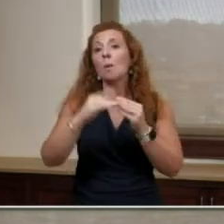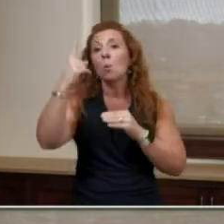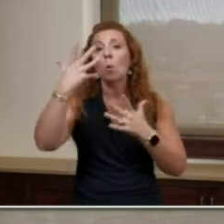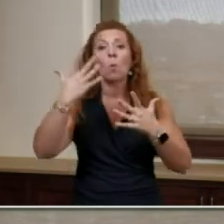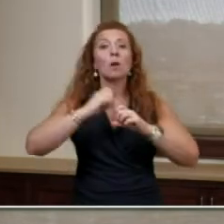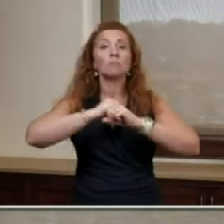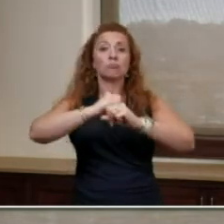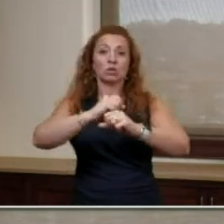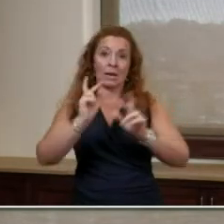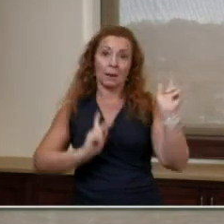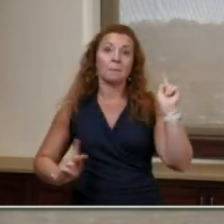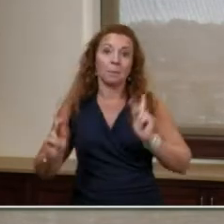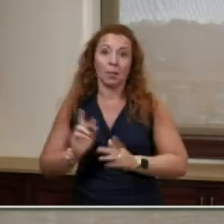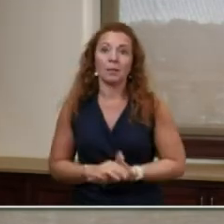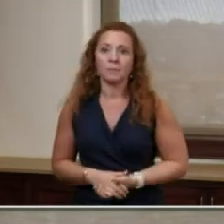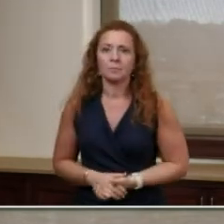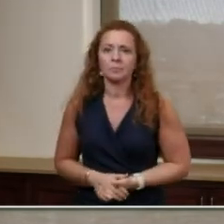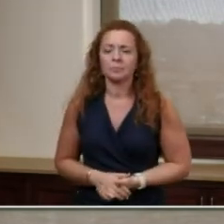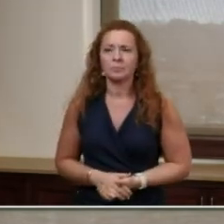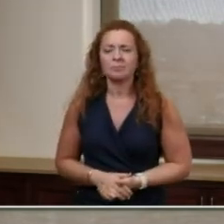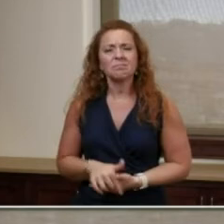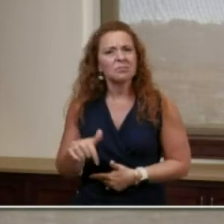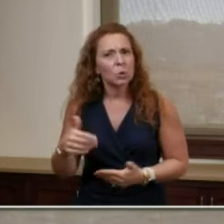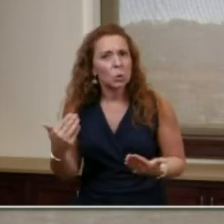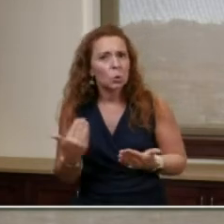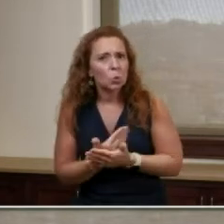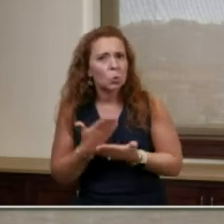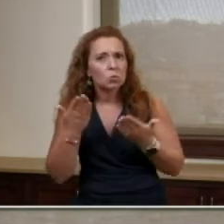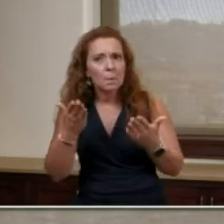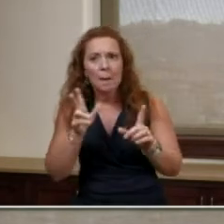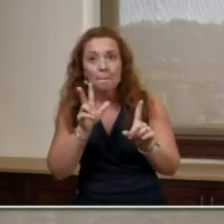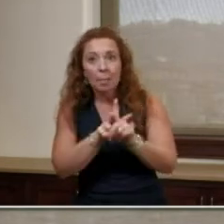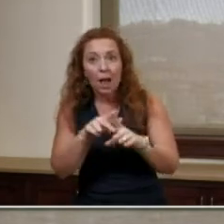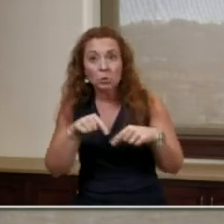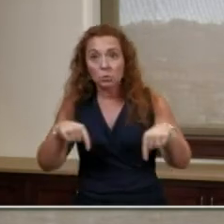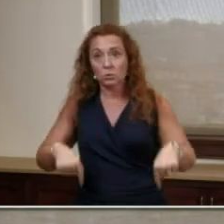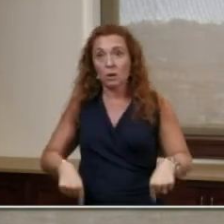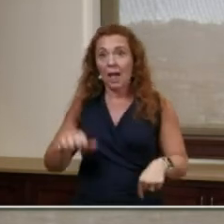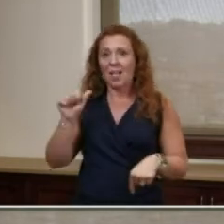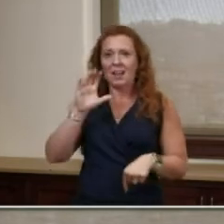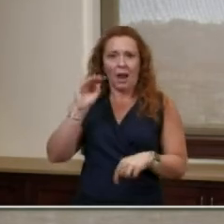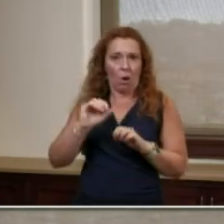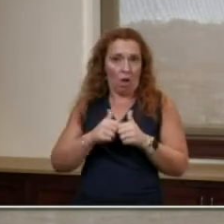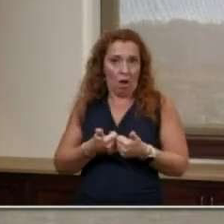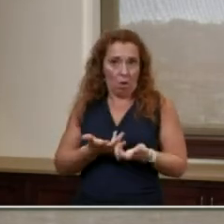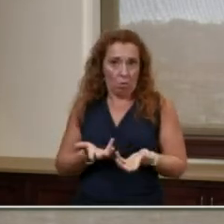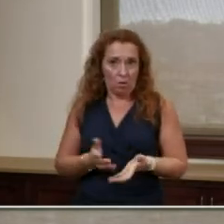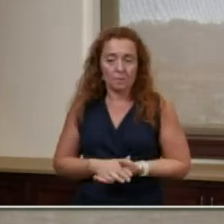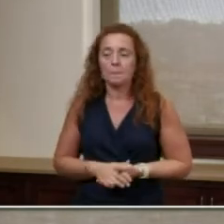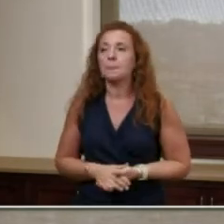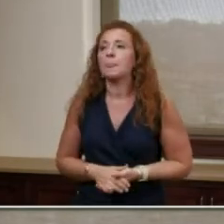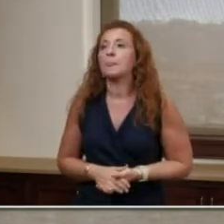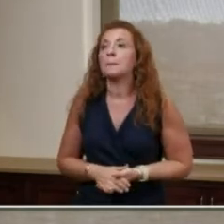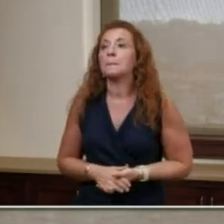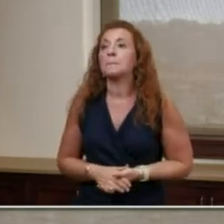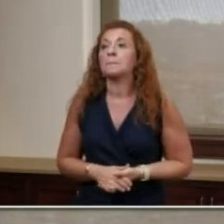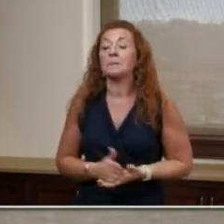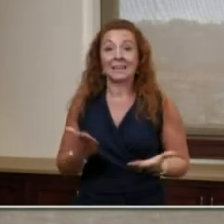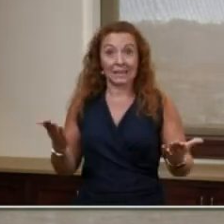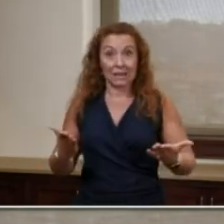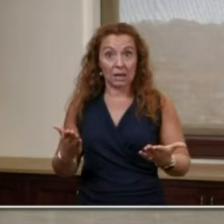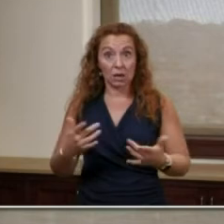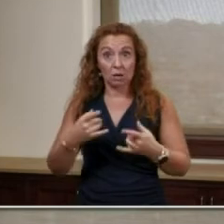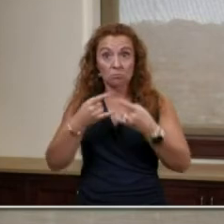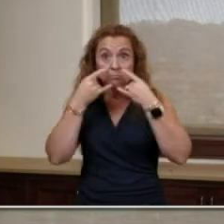us. So how do the new recommendations apply to Allegheny County? There is no mask